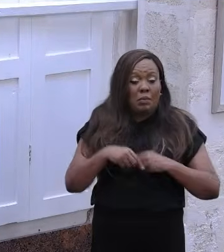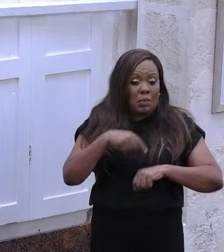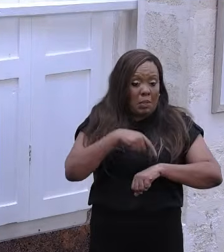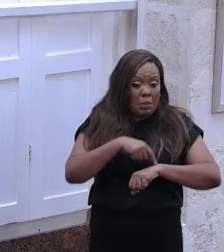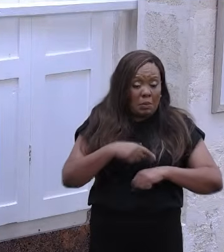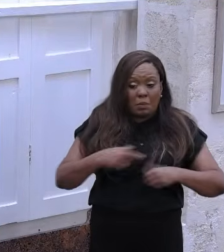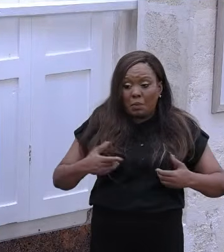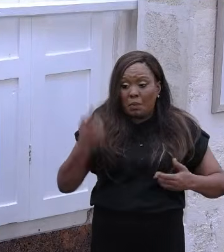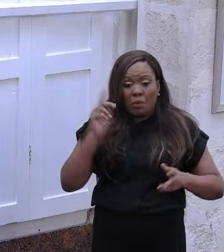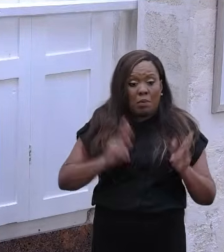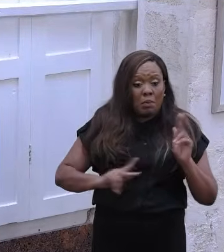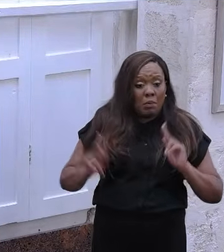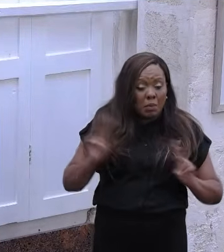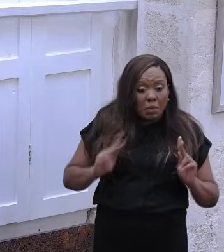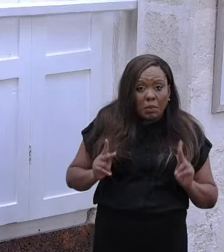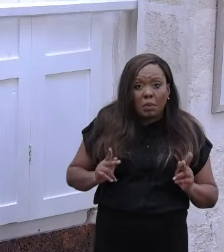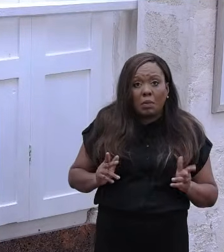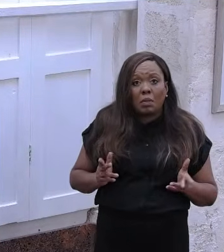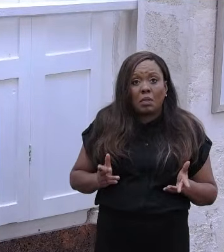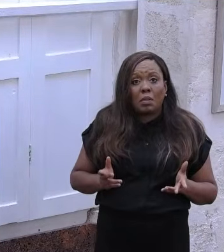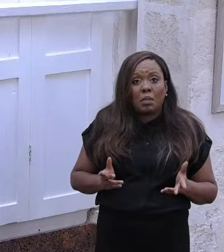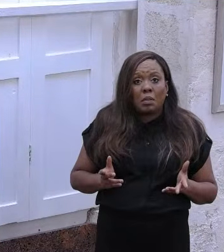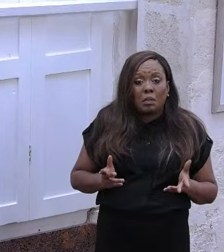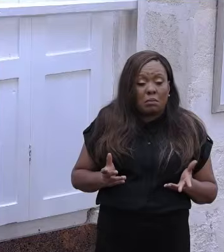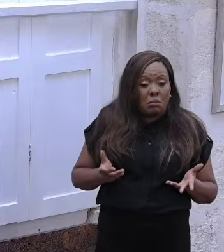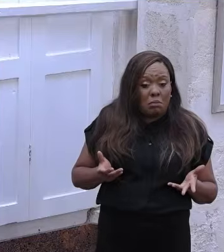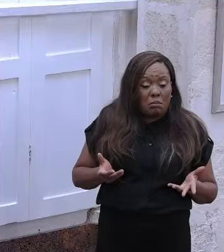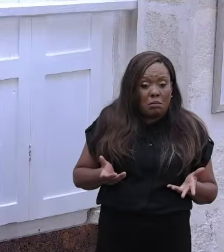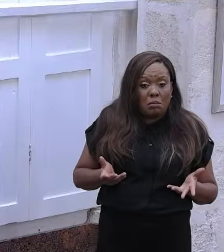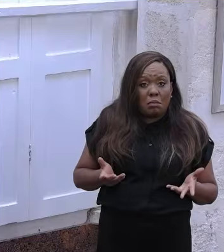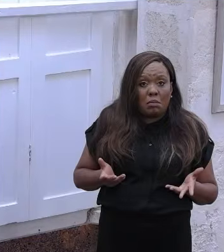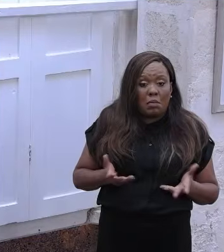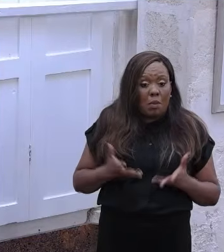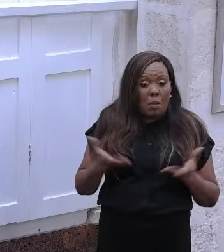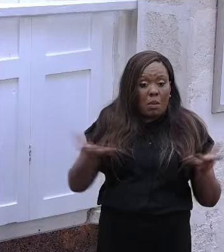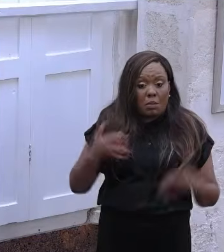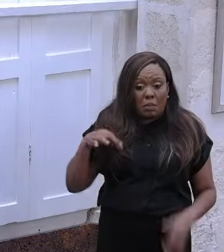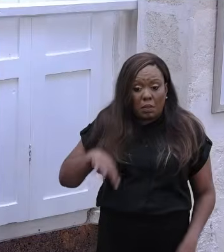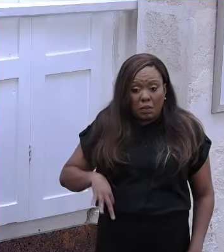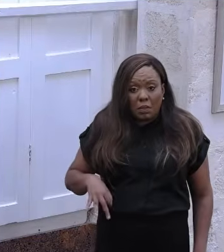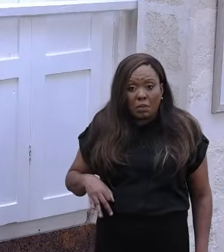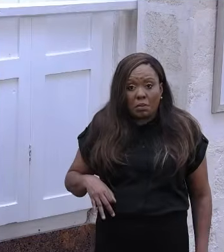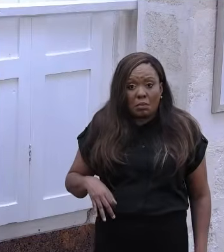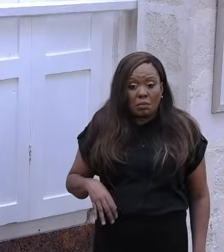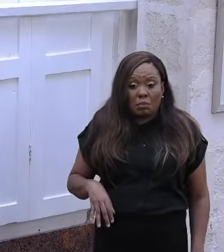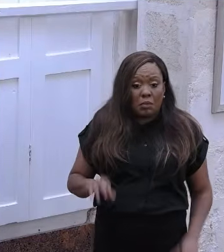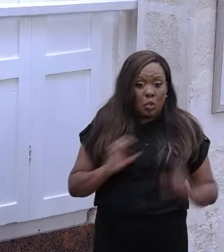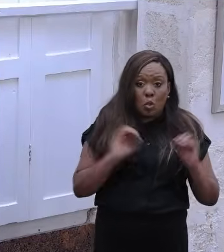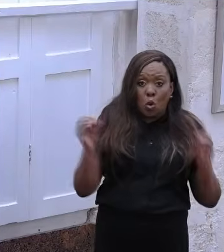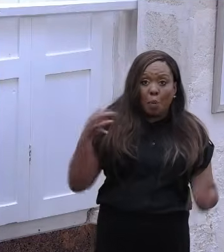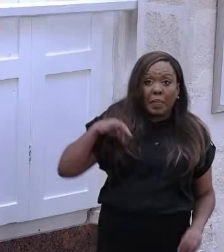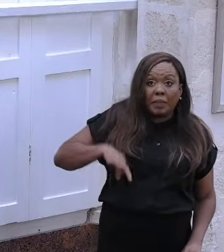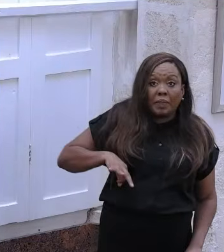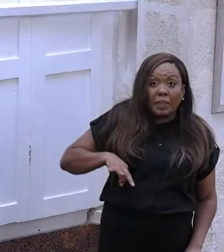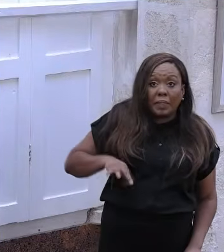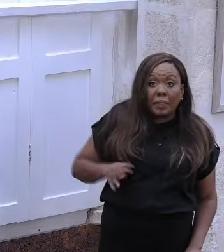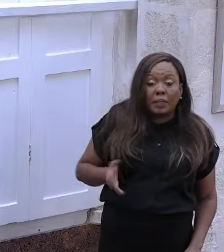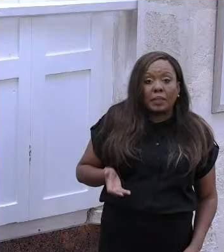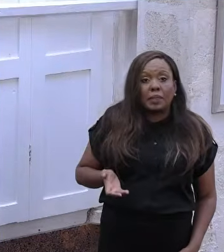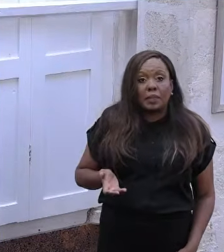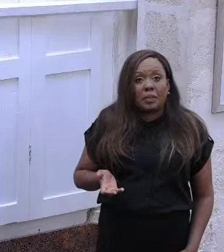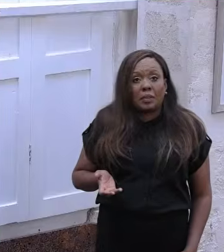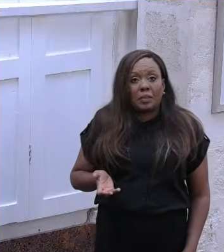for persons to obtain citizenship in Barbados? I don't think also that it can be